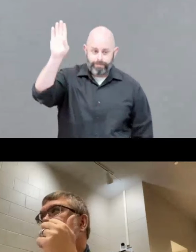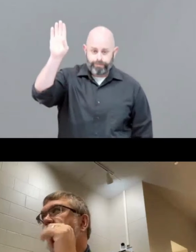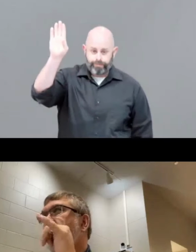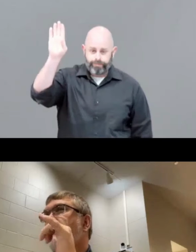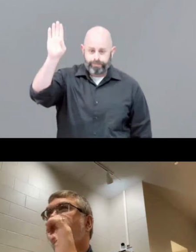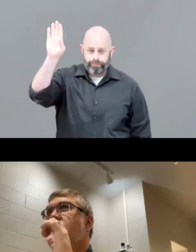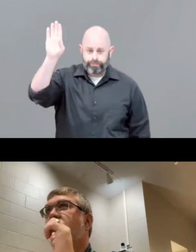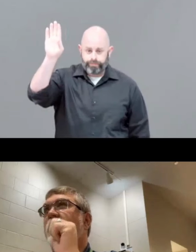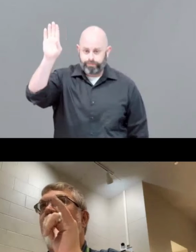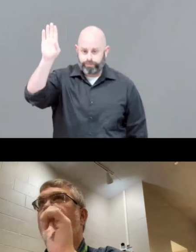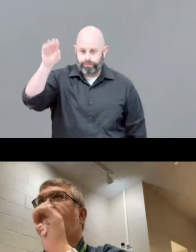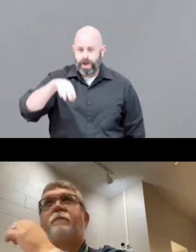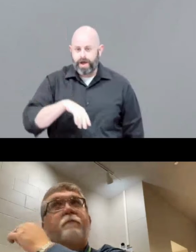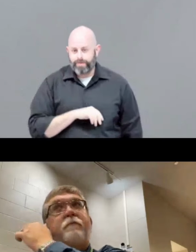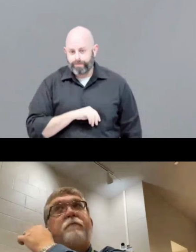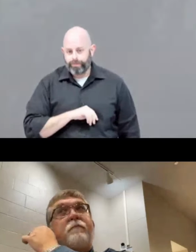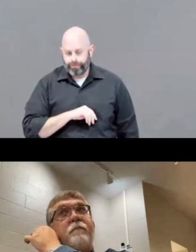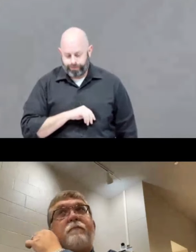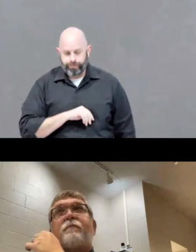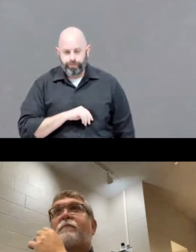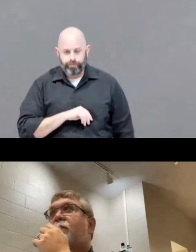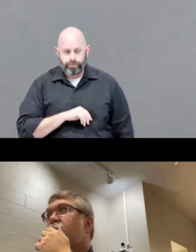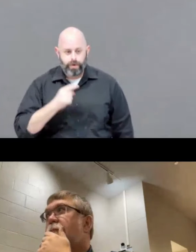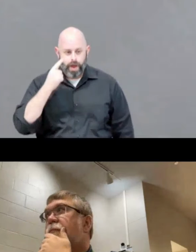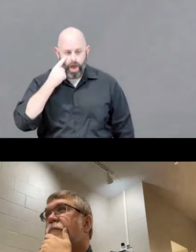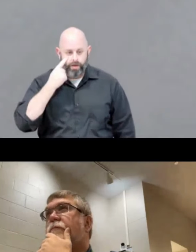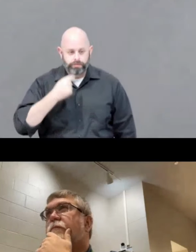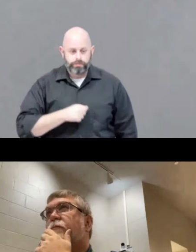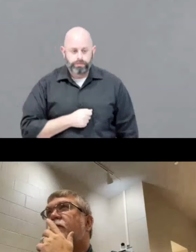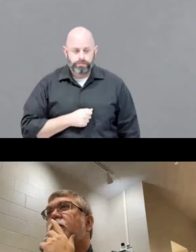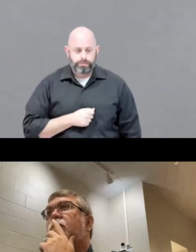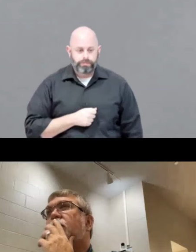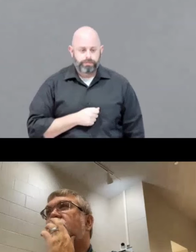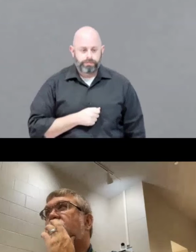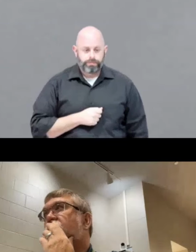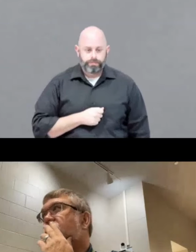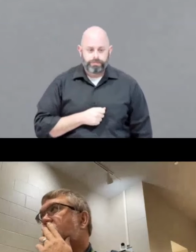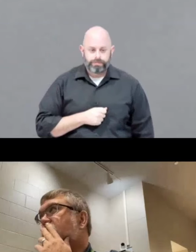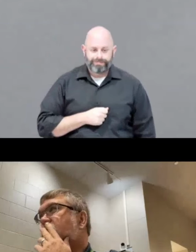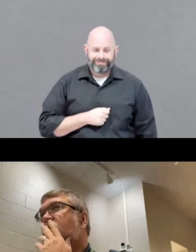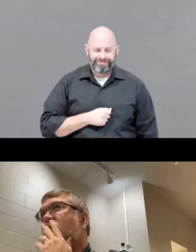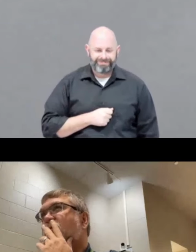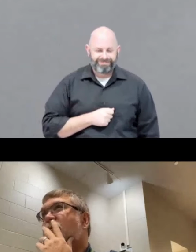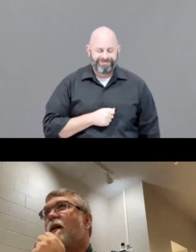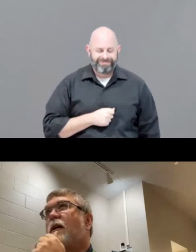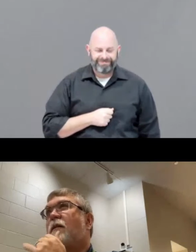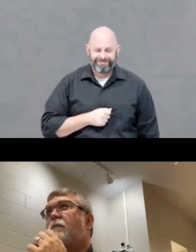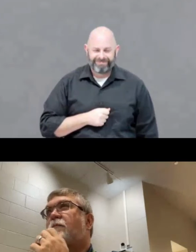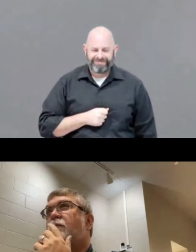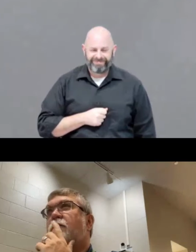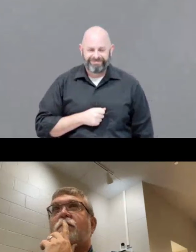or similar sign. Aye. All right.